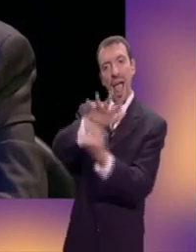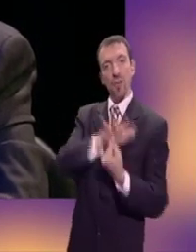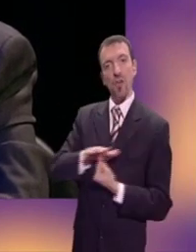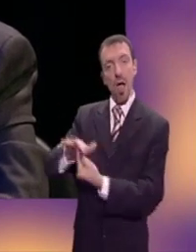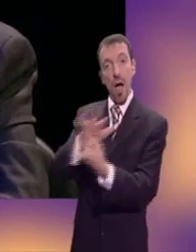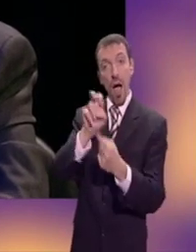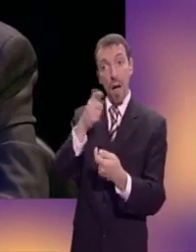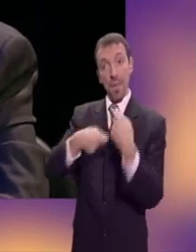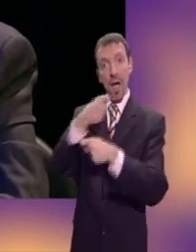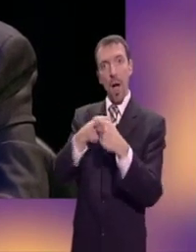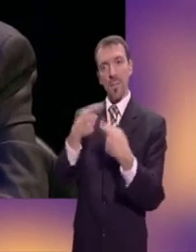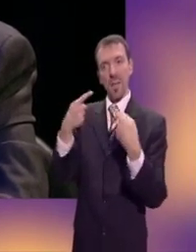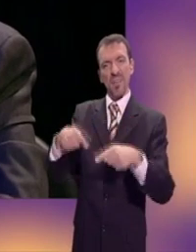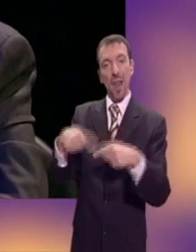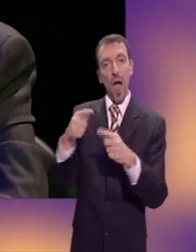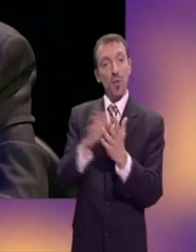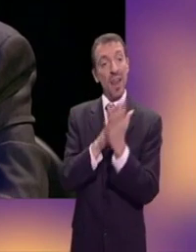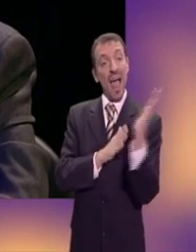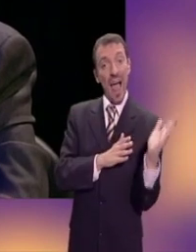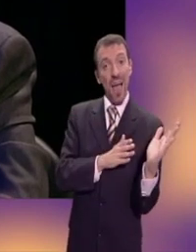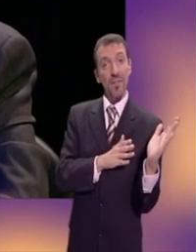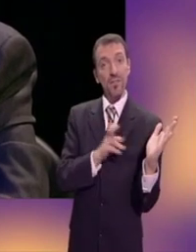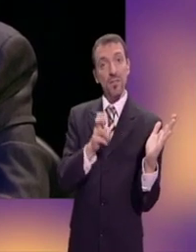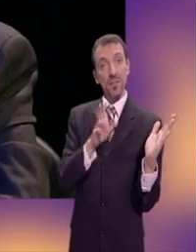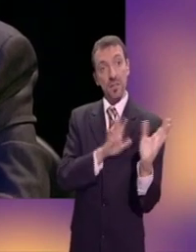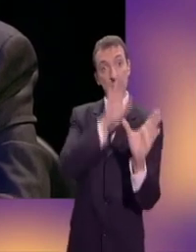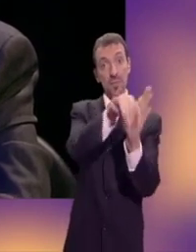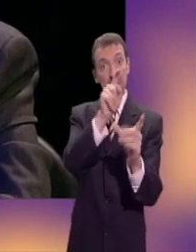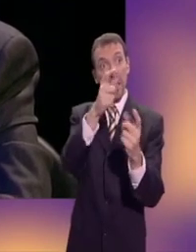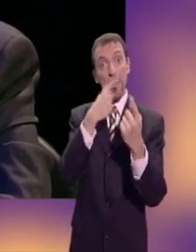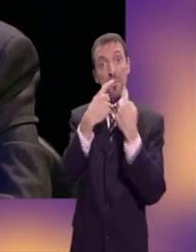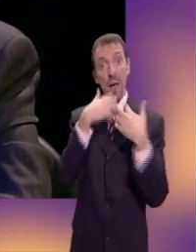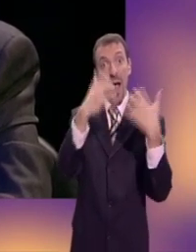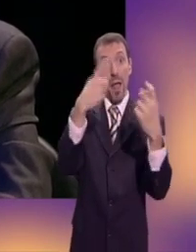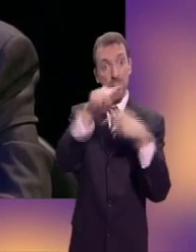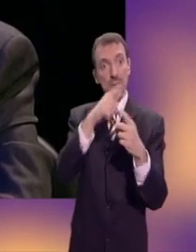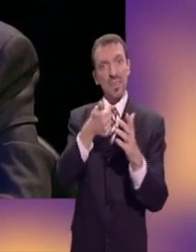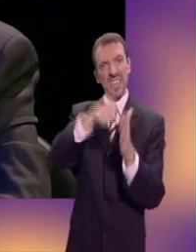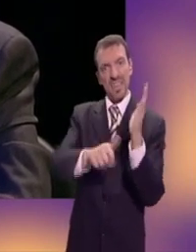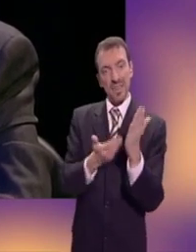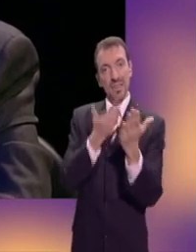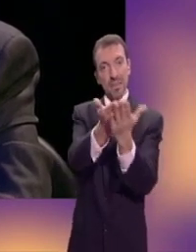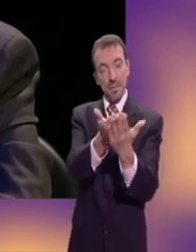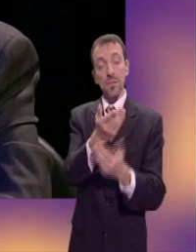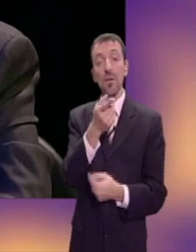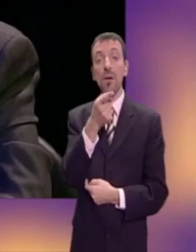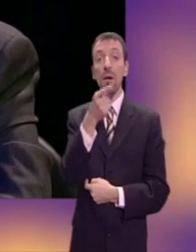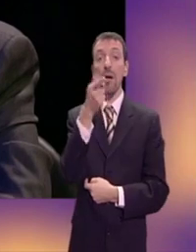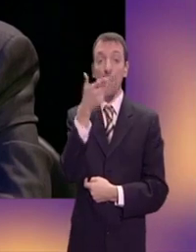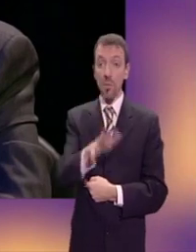lever to allow the left to oust a Member of Parliament, and it was deliberately introduced. Also, you wanted